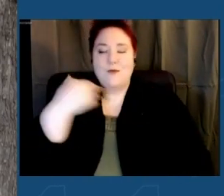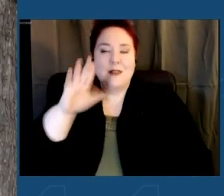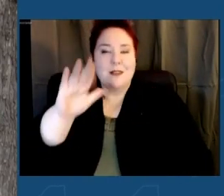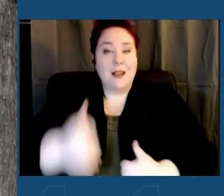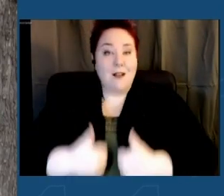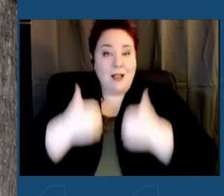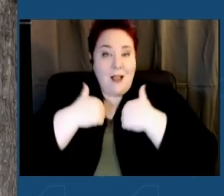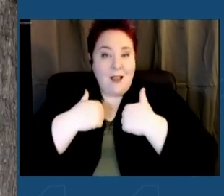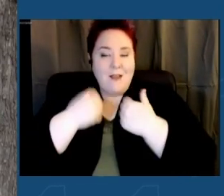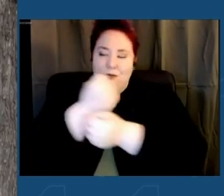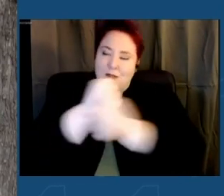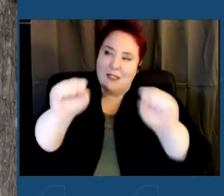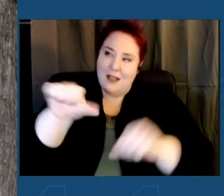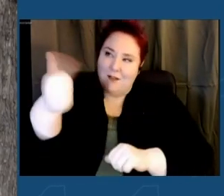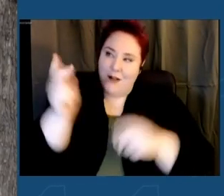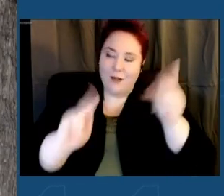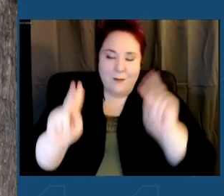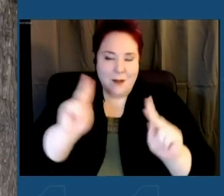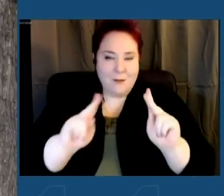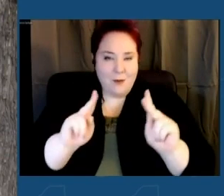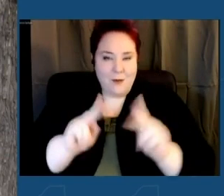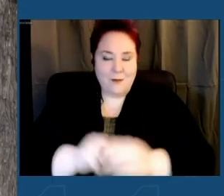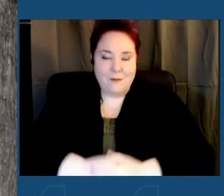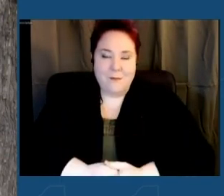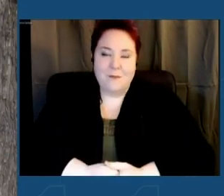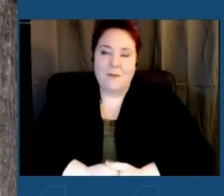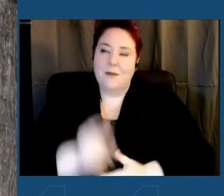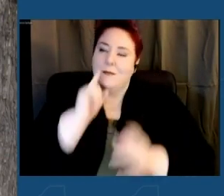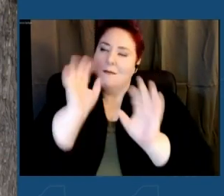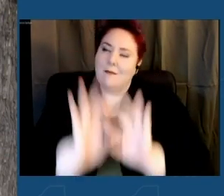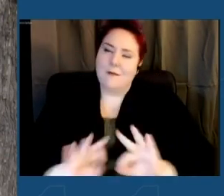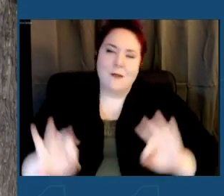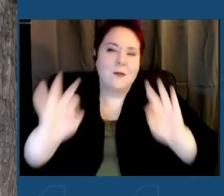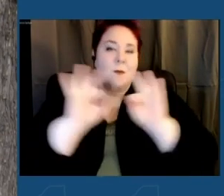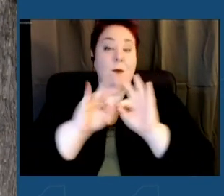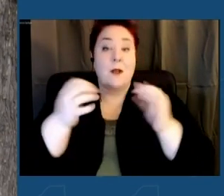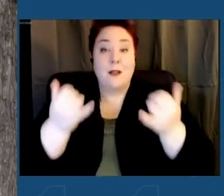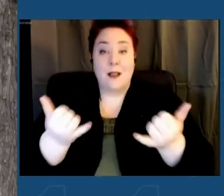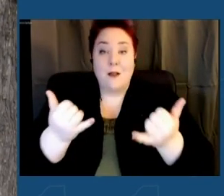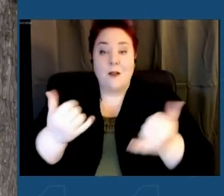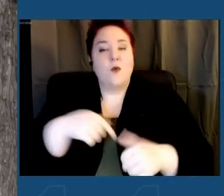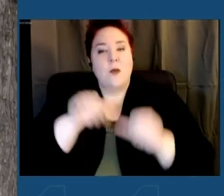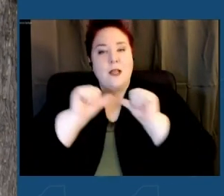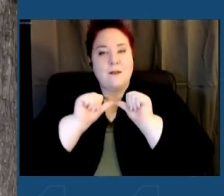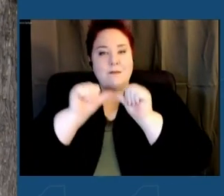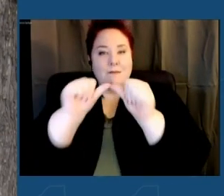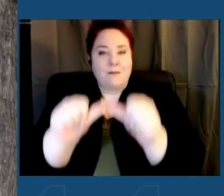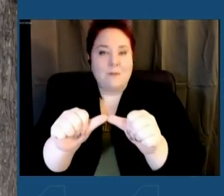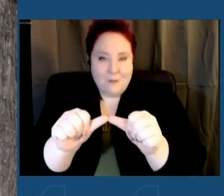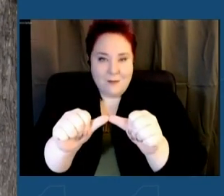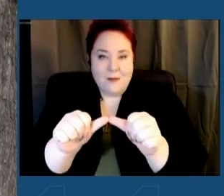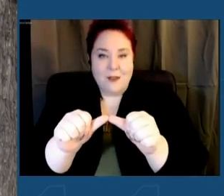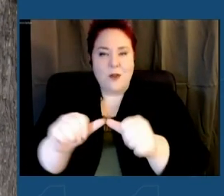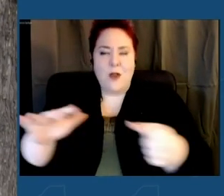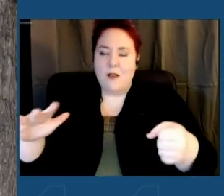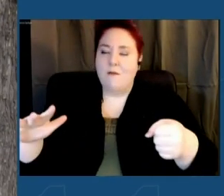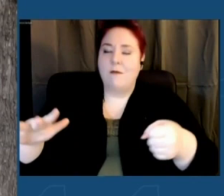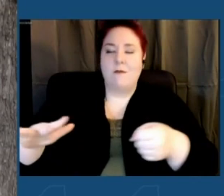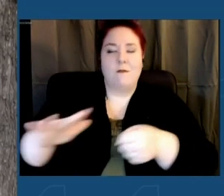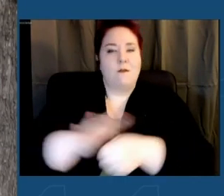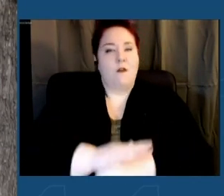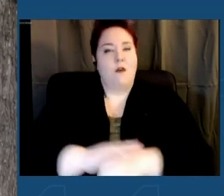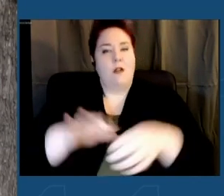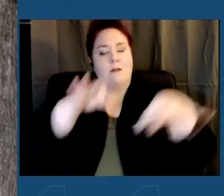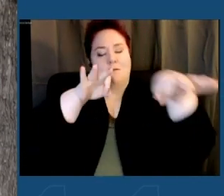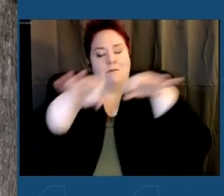others. It's as important as ever that we continue to tell a complete narrative of this deadly